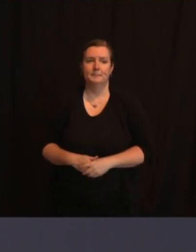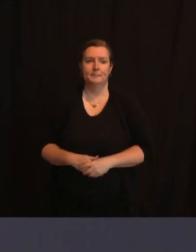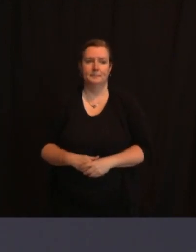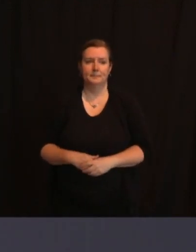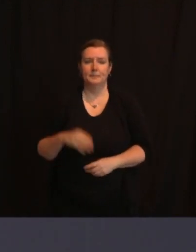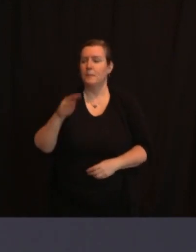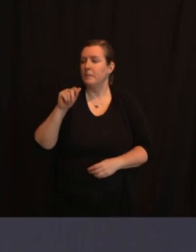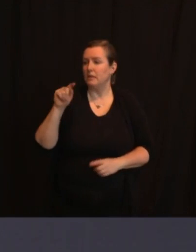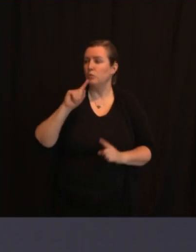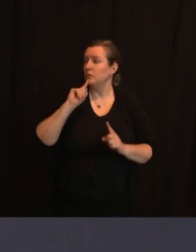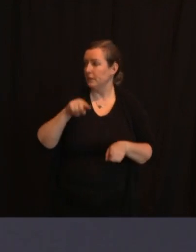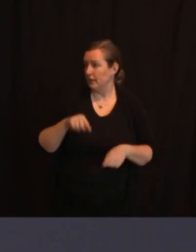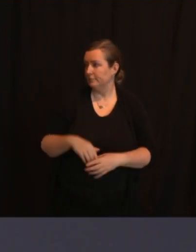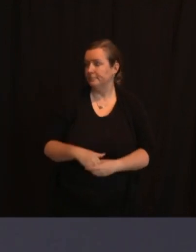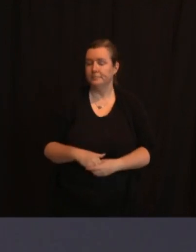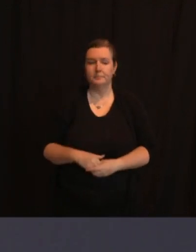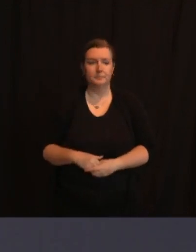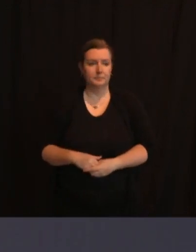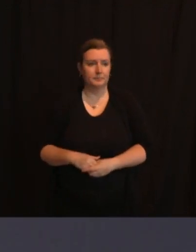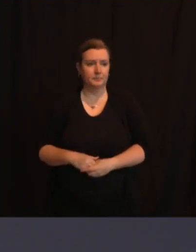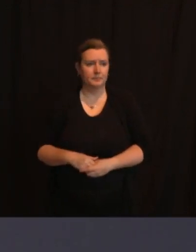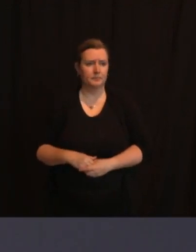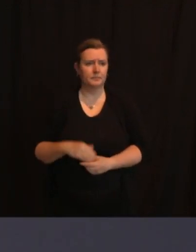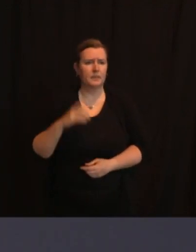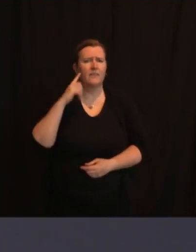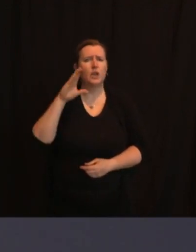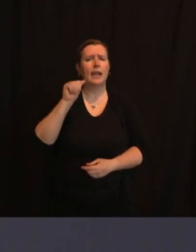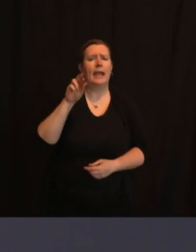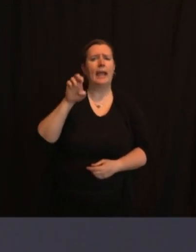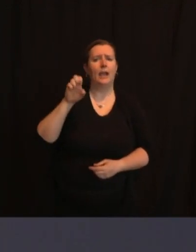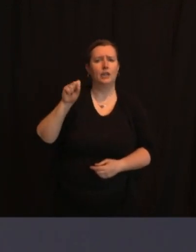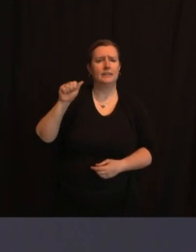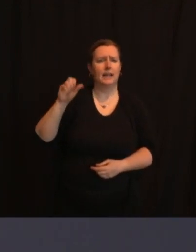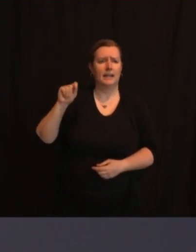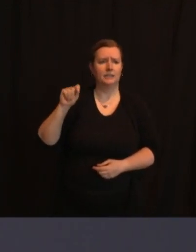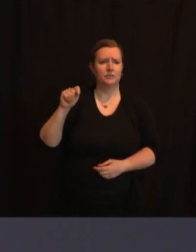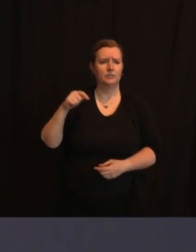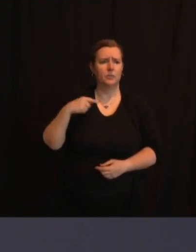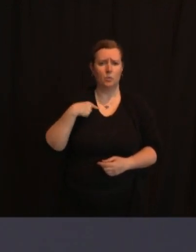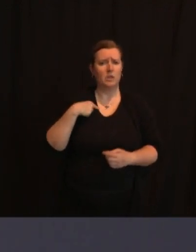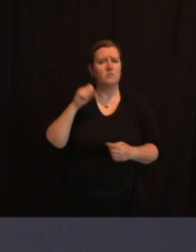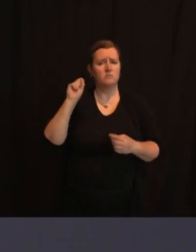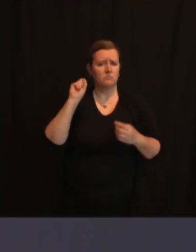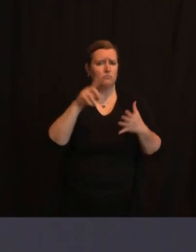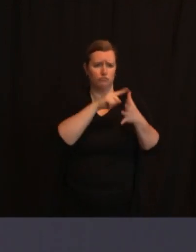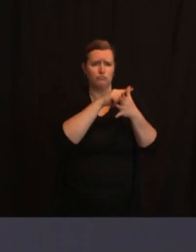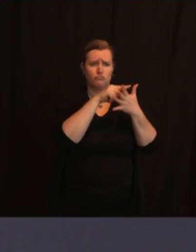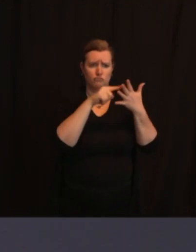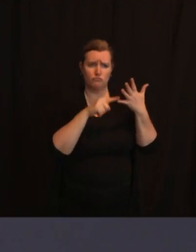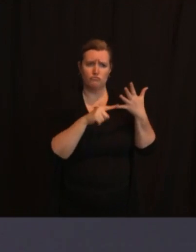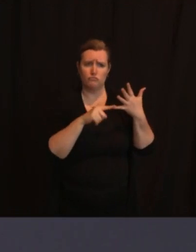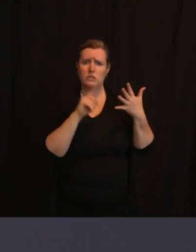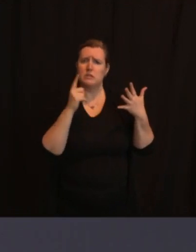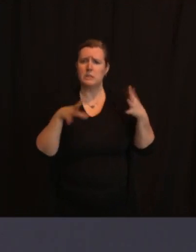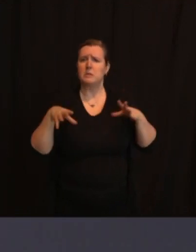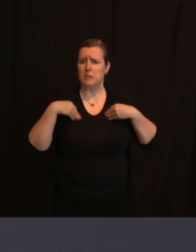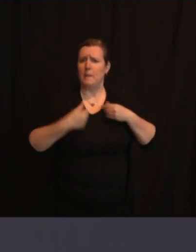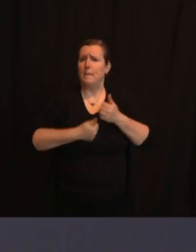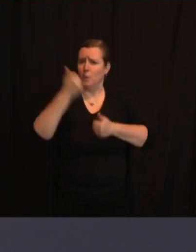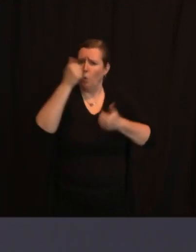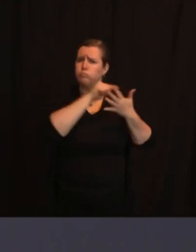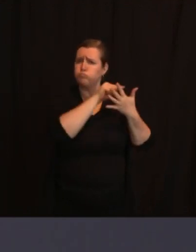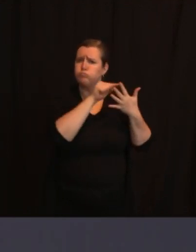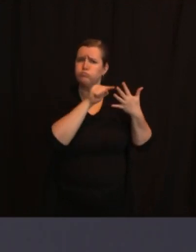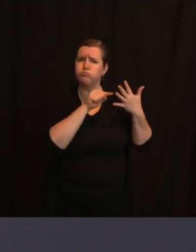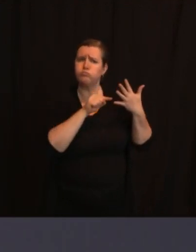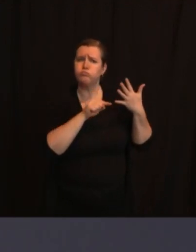they accepted most of our requests. I mean, obviously, in any ongoing conversation like this, you won't get everything you ask for. The state